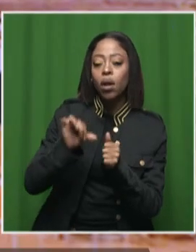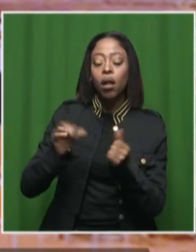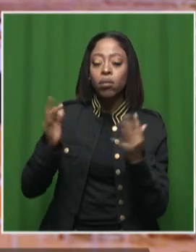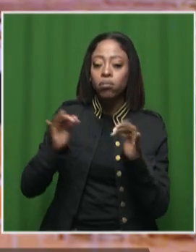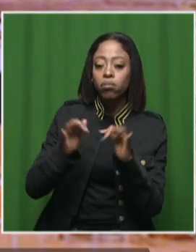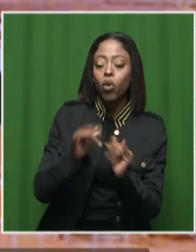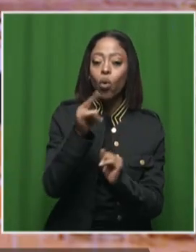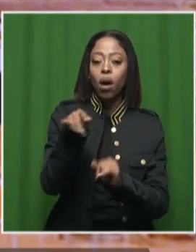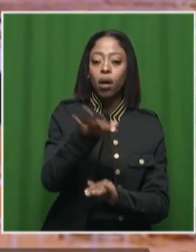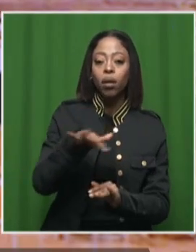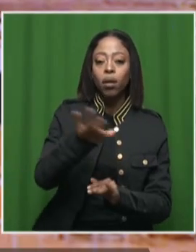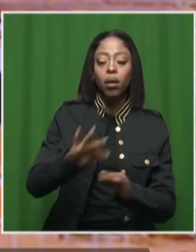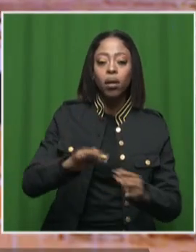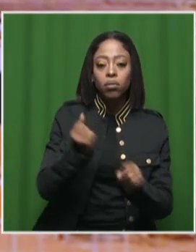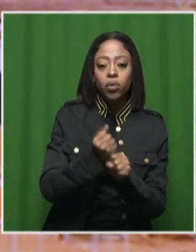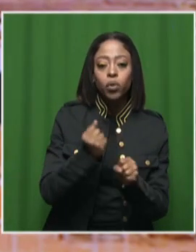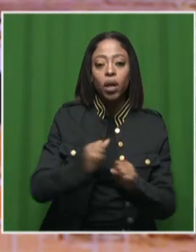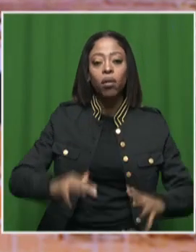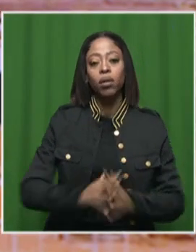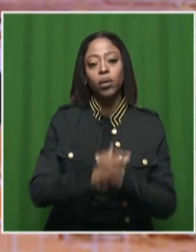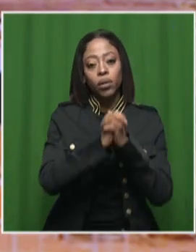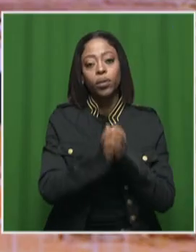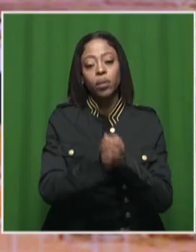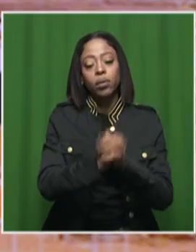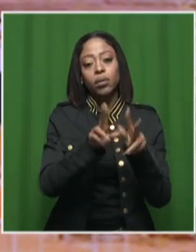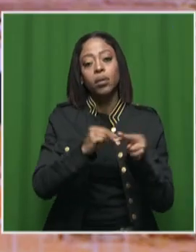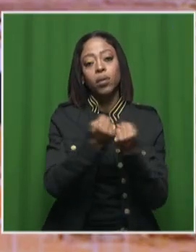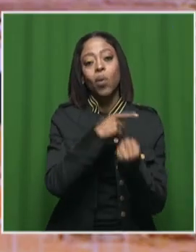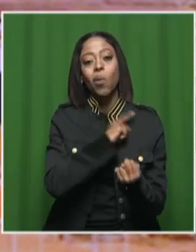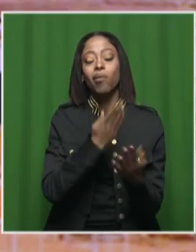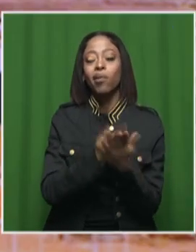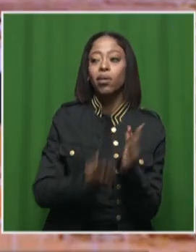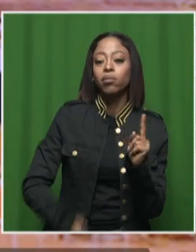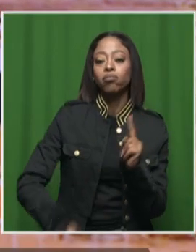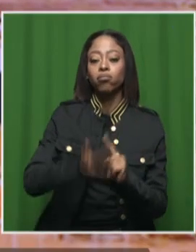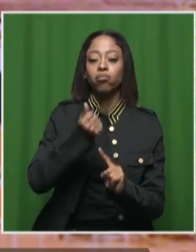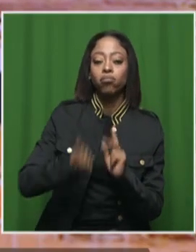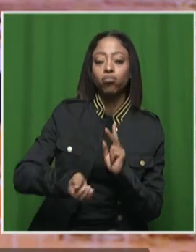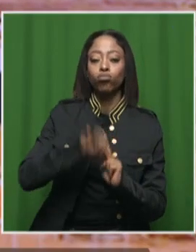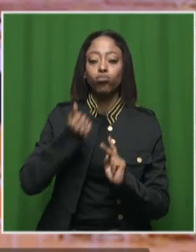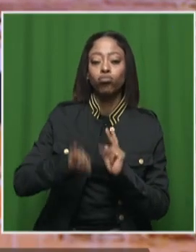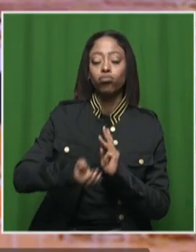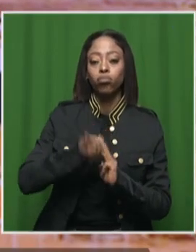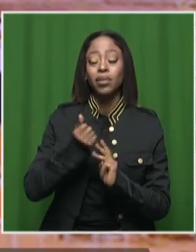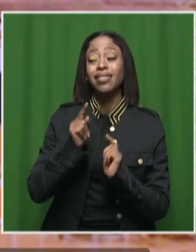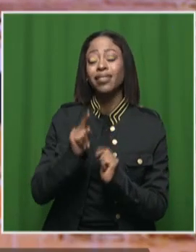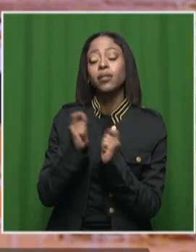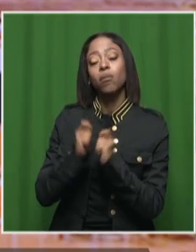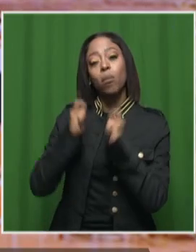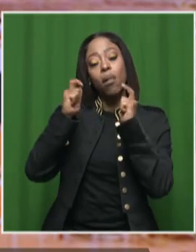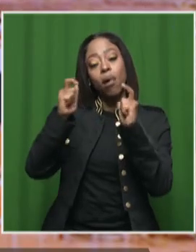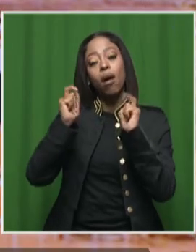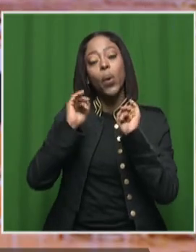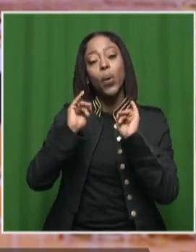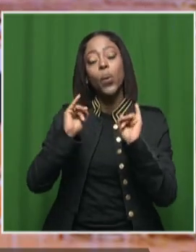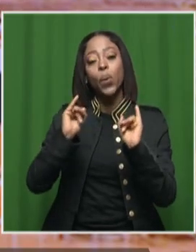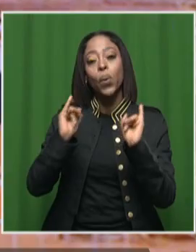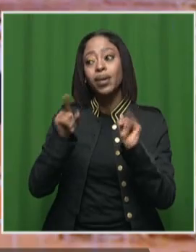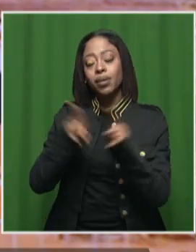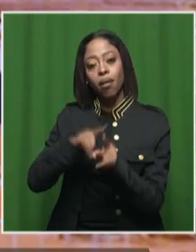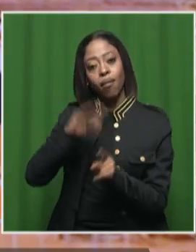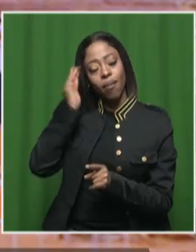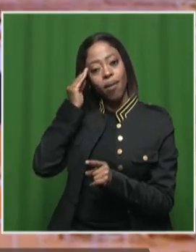together and to work as a nation to try and achieve these goals. So it's a big one, and it should be very interesting for him